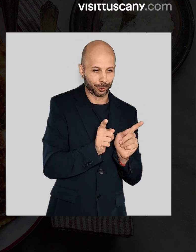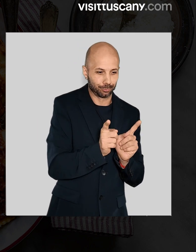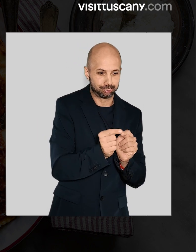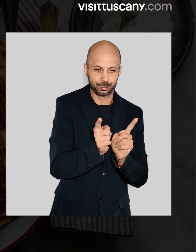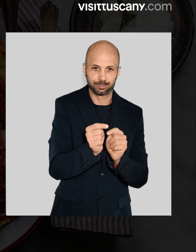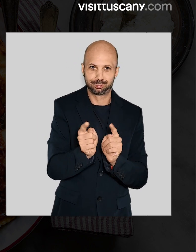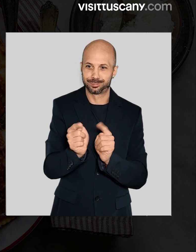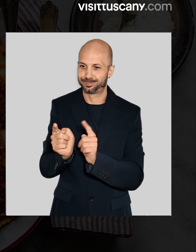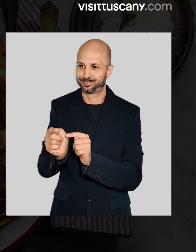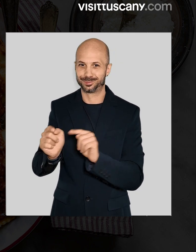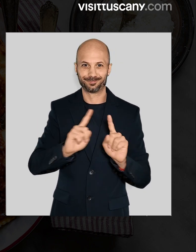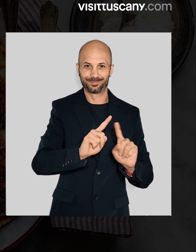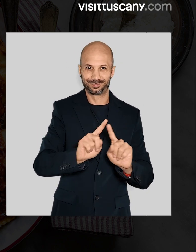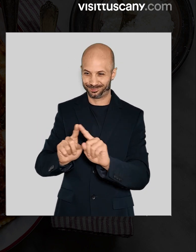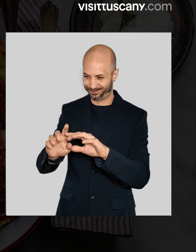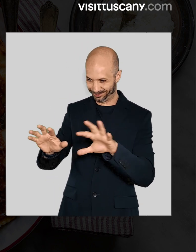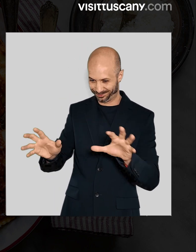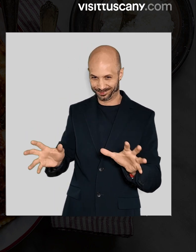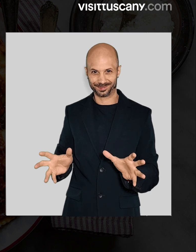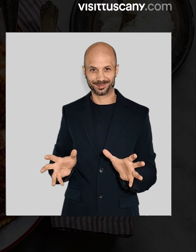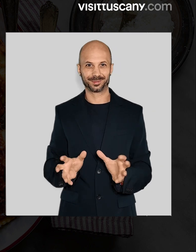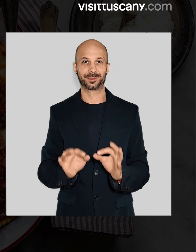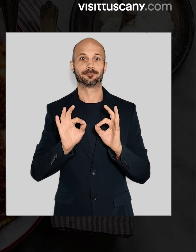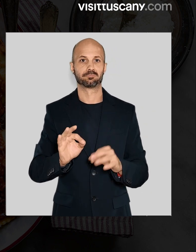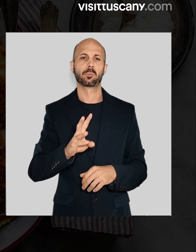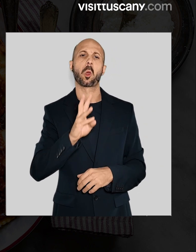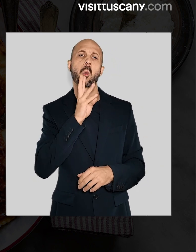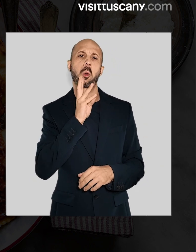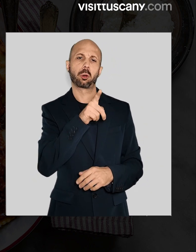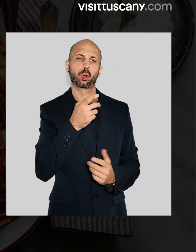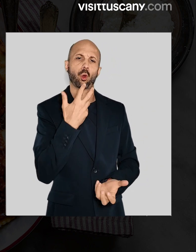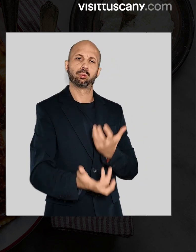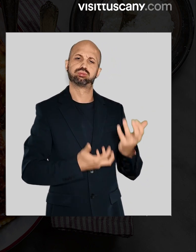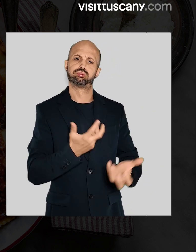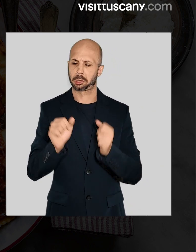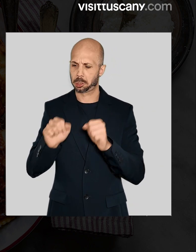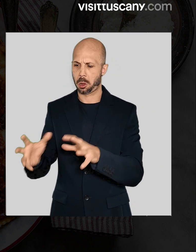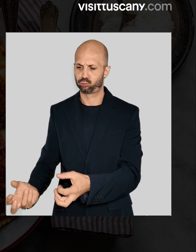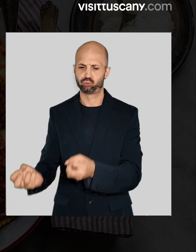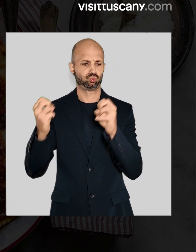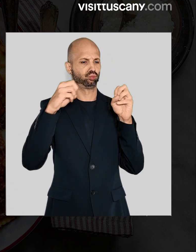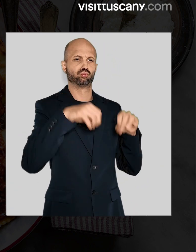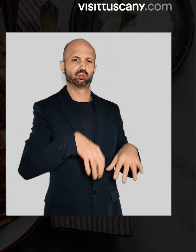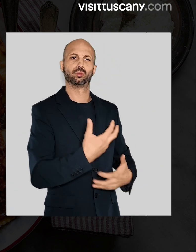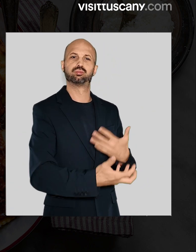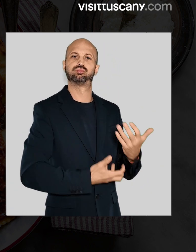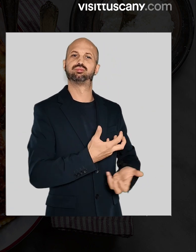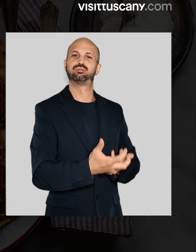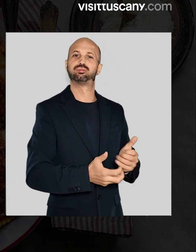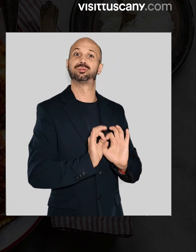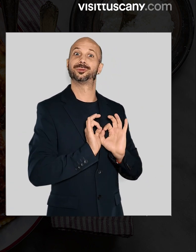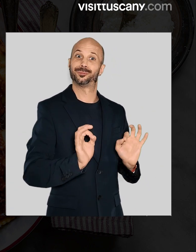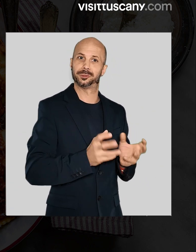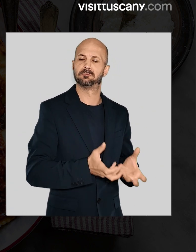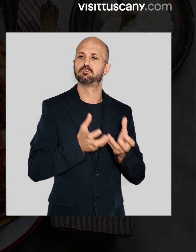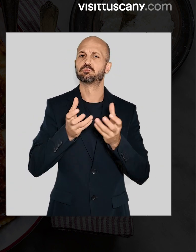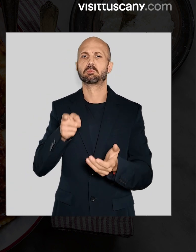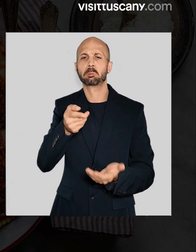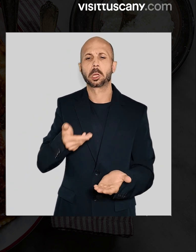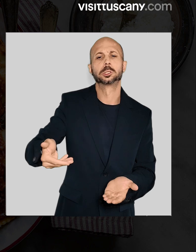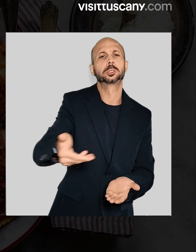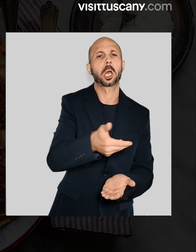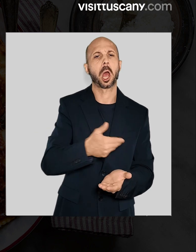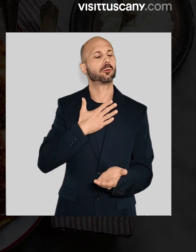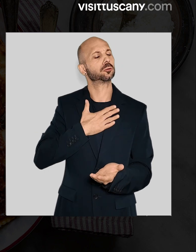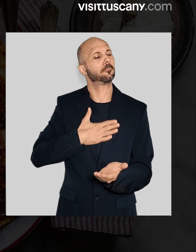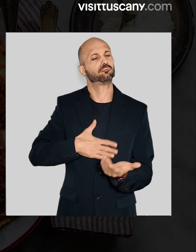Arrange them on a tray dusted with semolina flour. Cook in batches in a pot of salted boiling water and